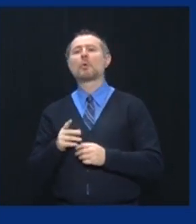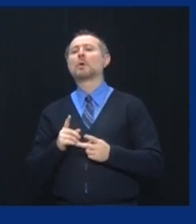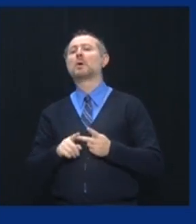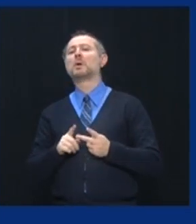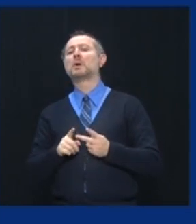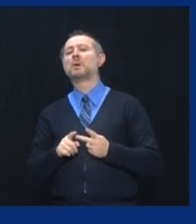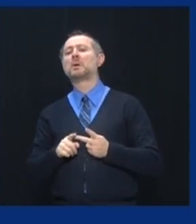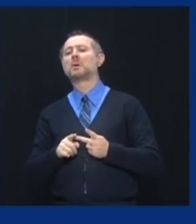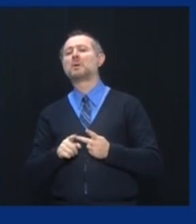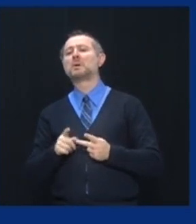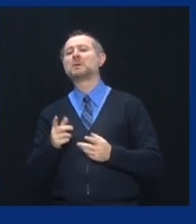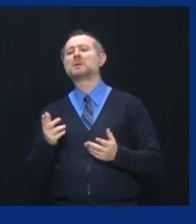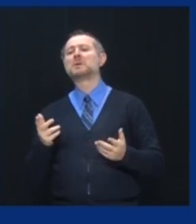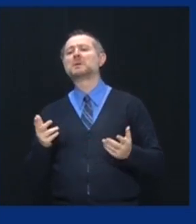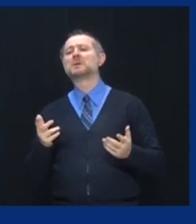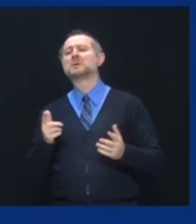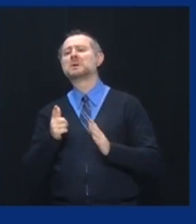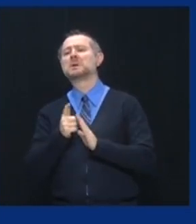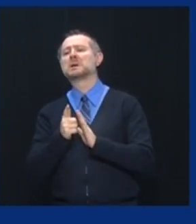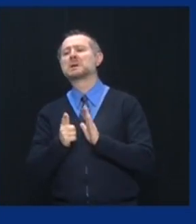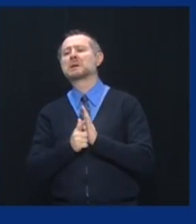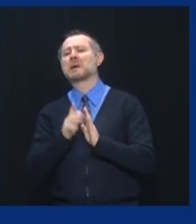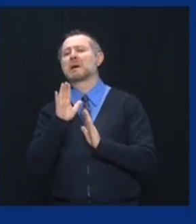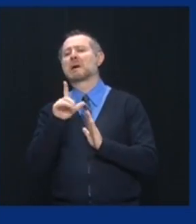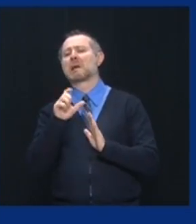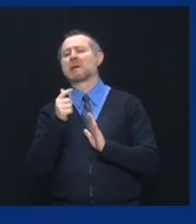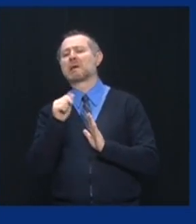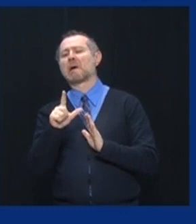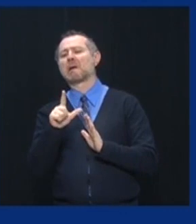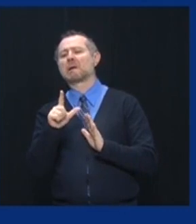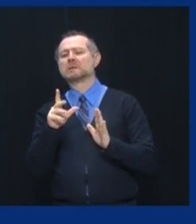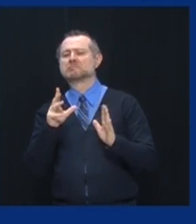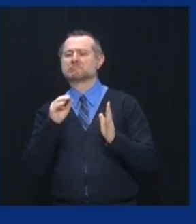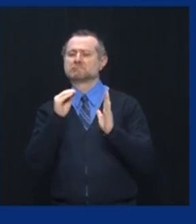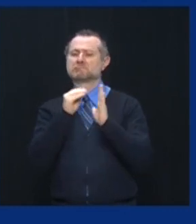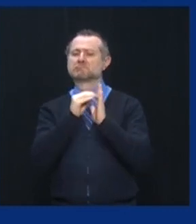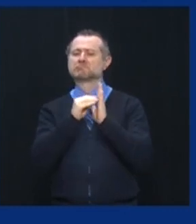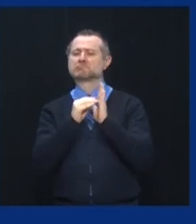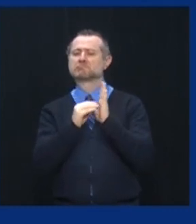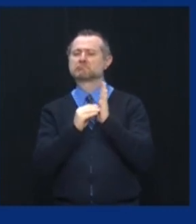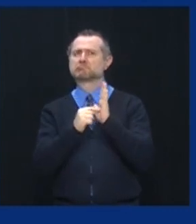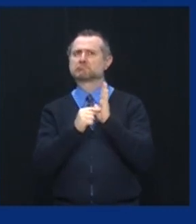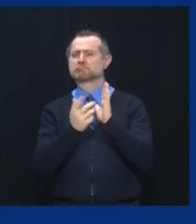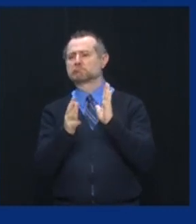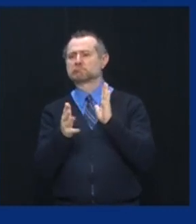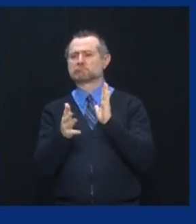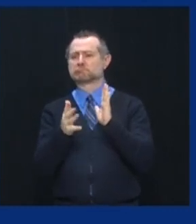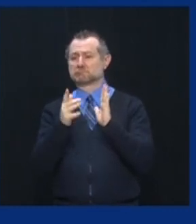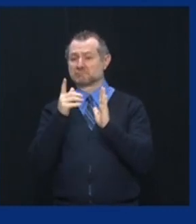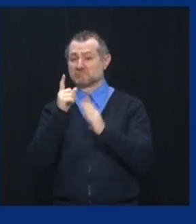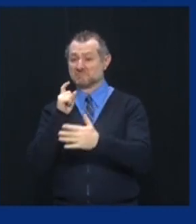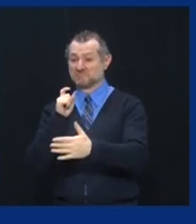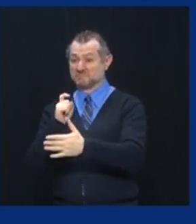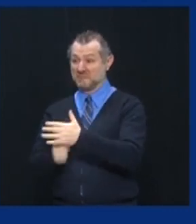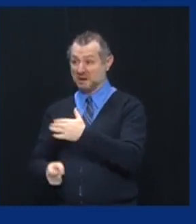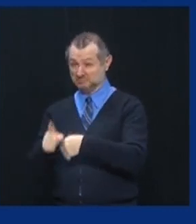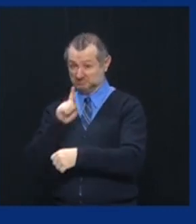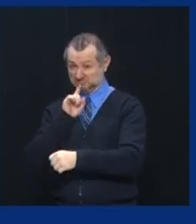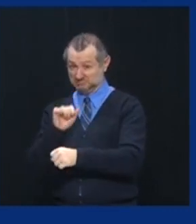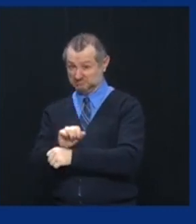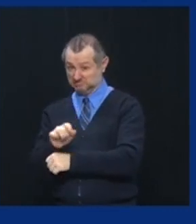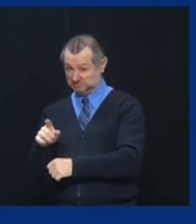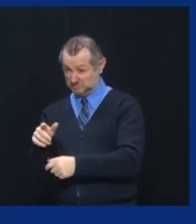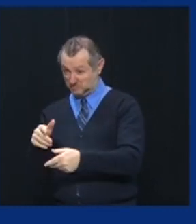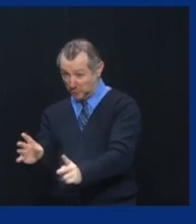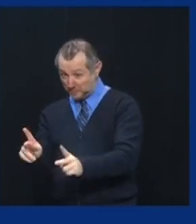the legal ramification or legal side to fining the hospitals, particularly public hospitals